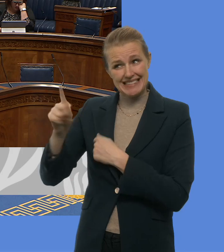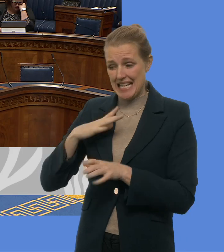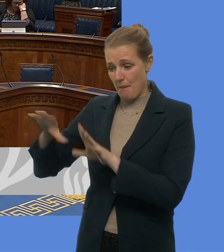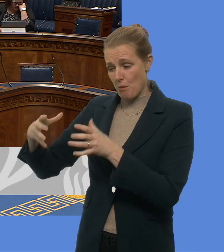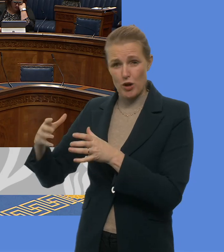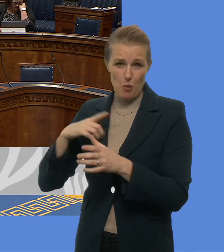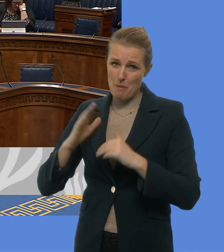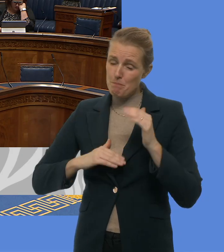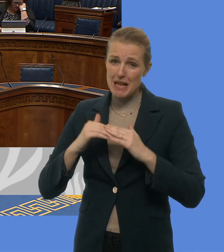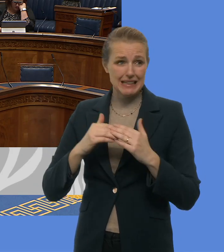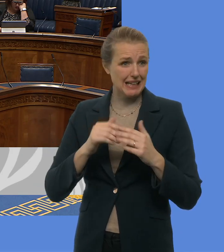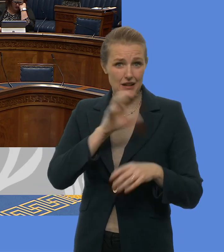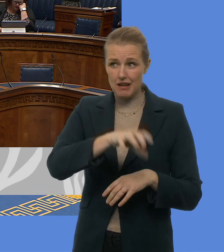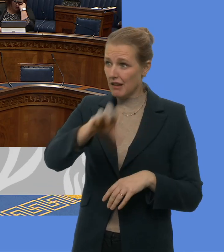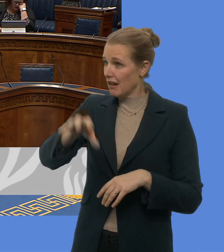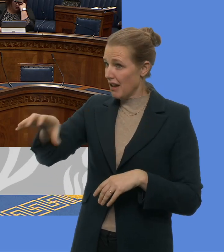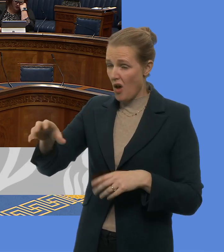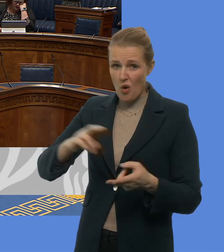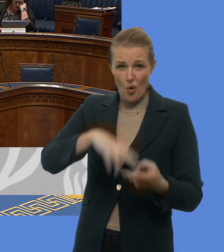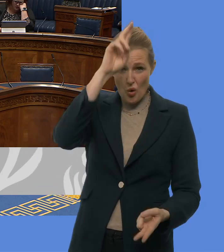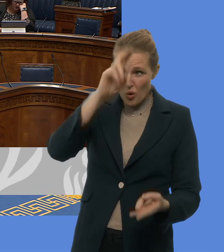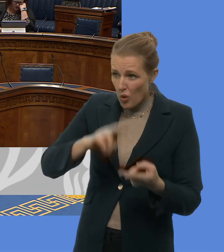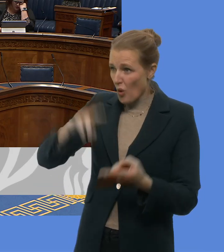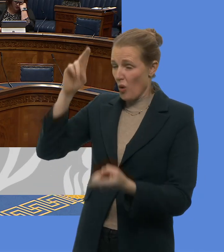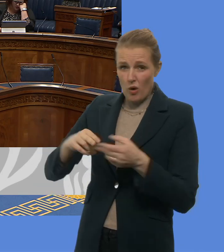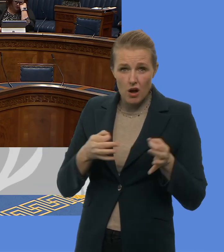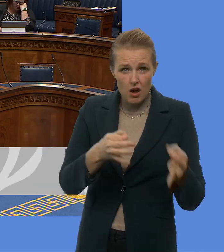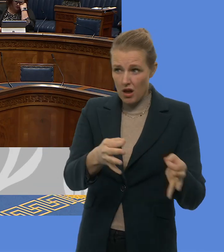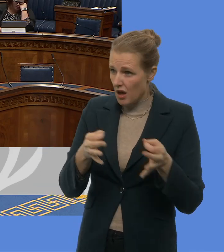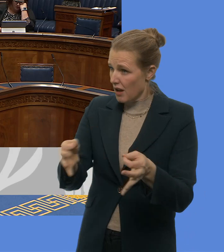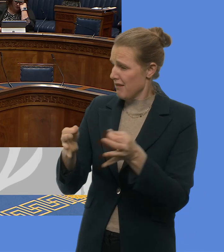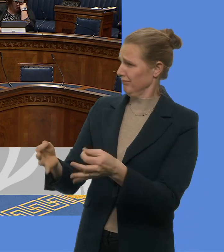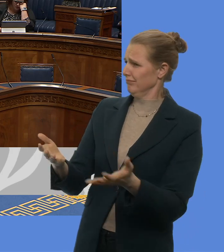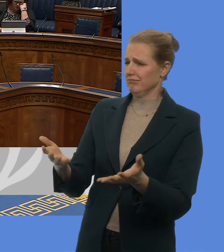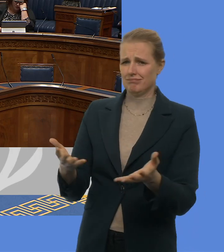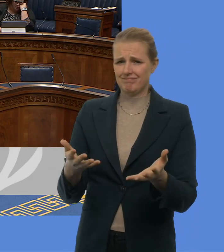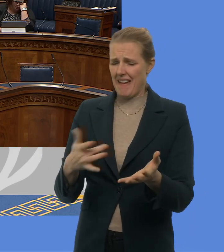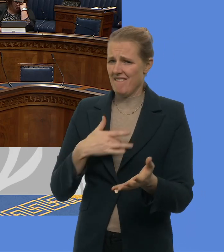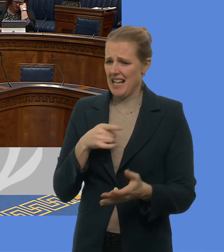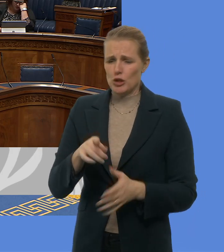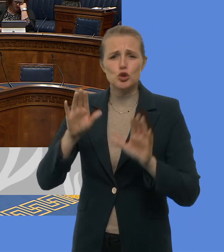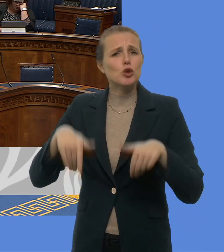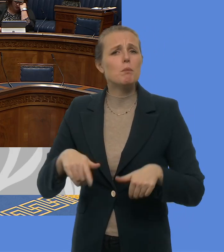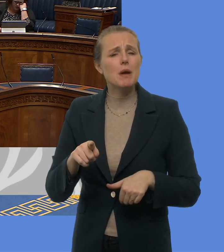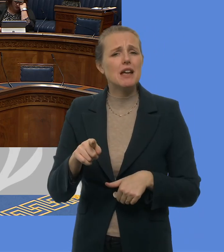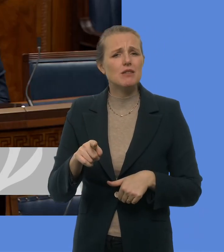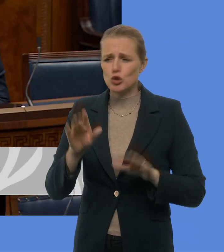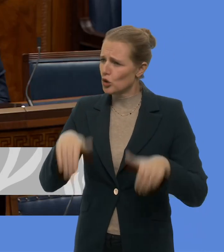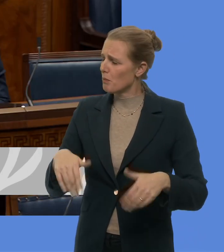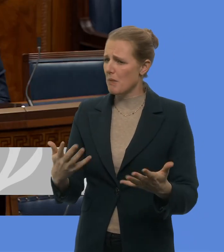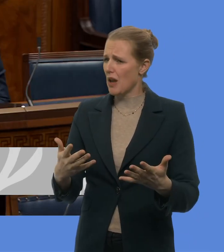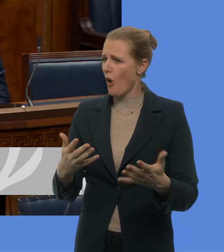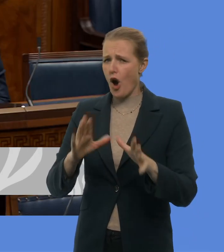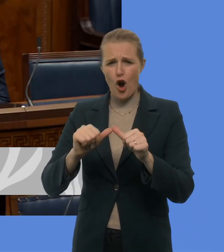is an issue that, to my mind, is unresolved, because I don't know whether that is going to be the outcome or whether there's even a better